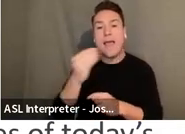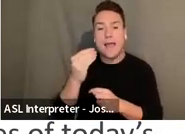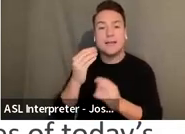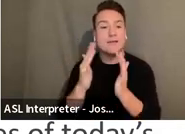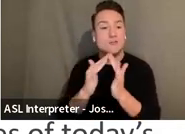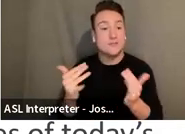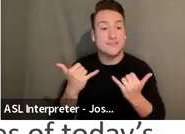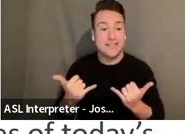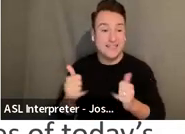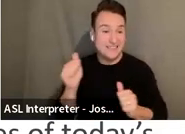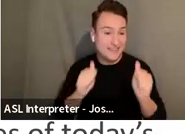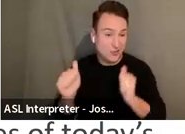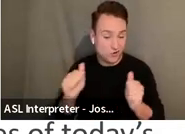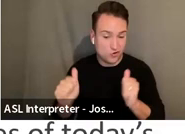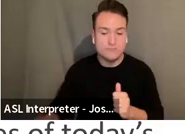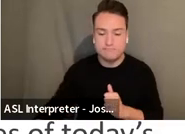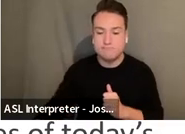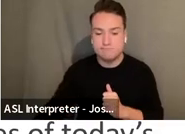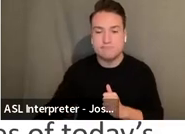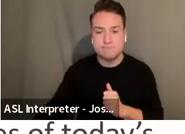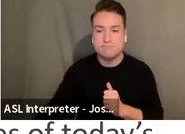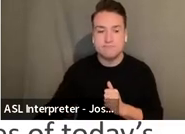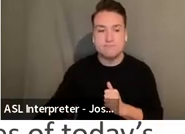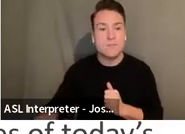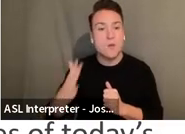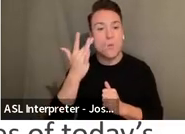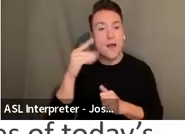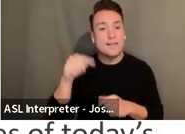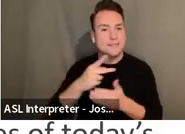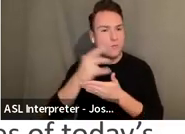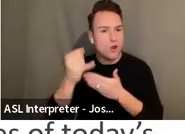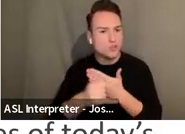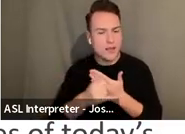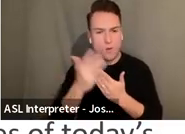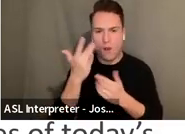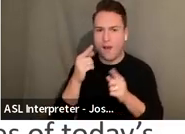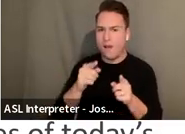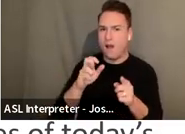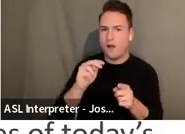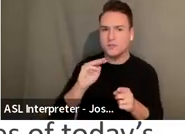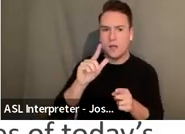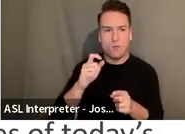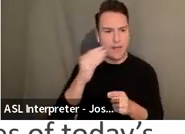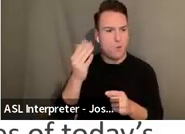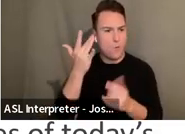of today's theater. In other words, why this project, why this ensemble, and why now?